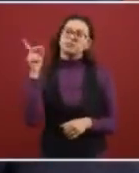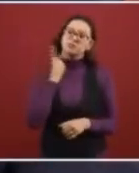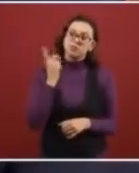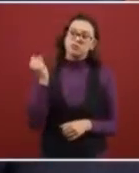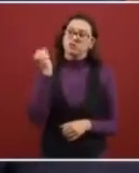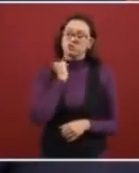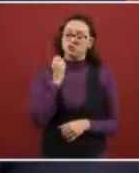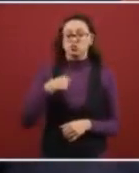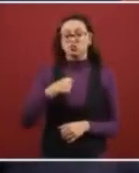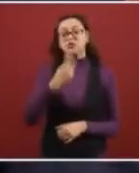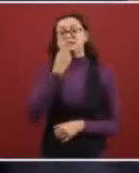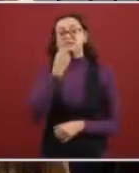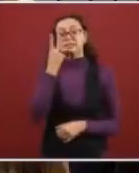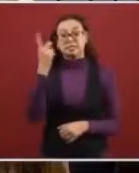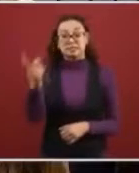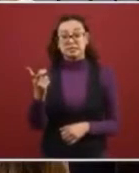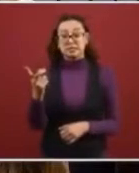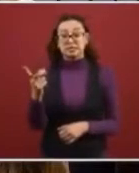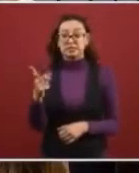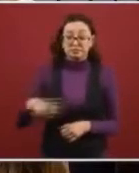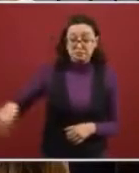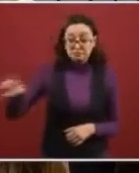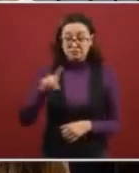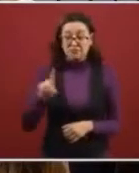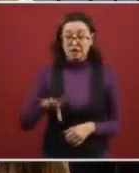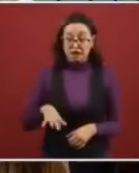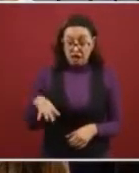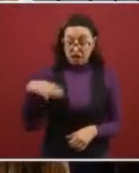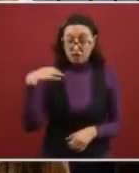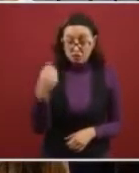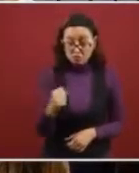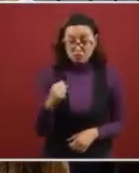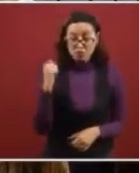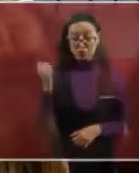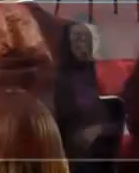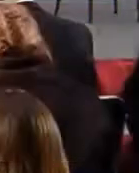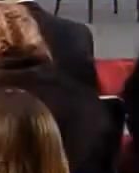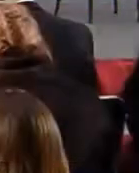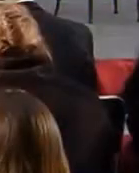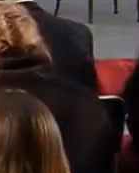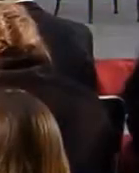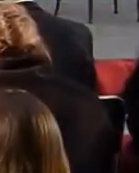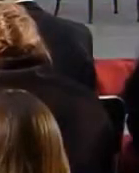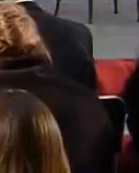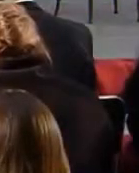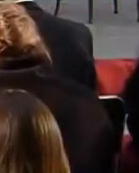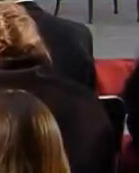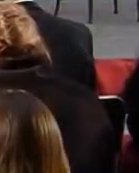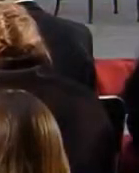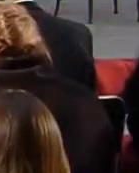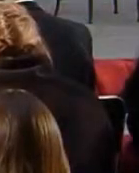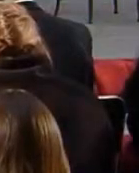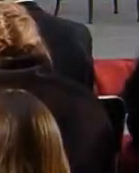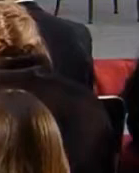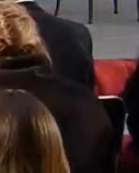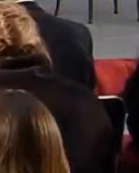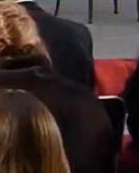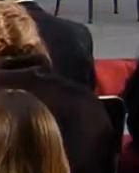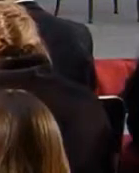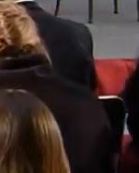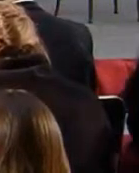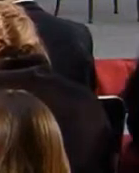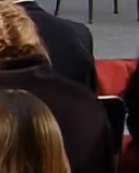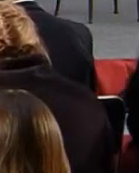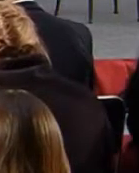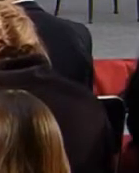told yesterday to si the legislators, usando, that if they are abusing de esta mala interpretación, of this bad interpretation